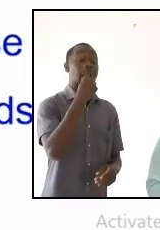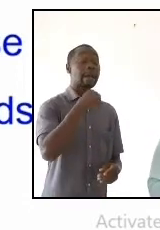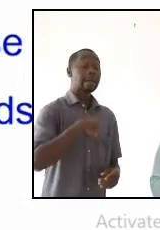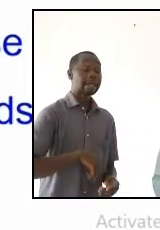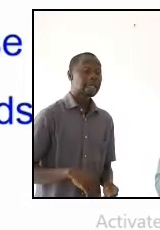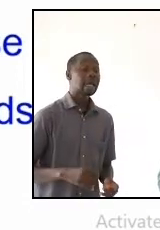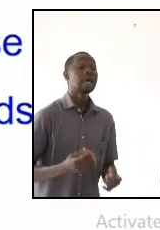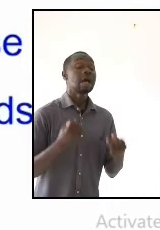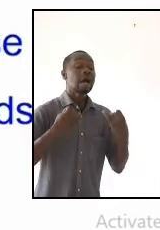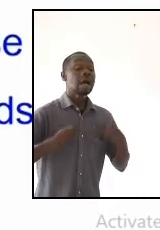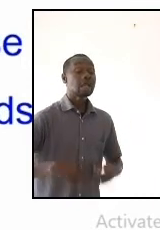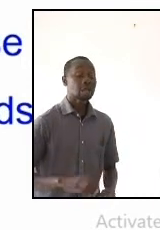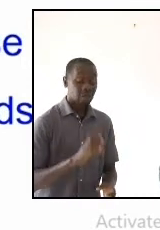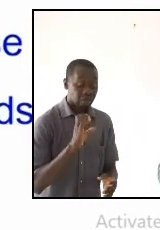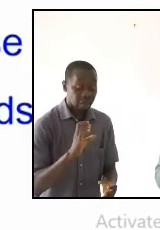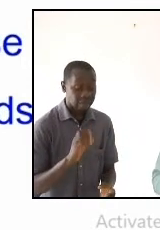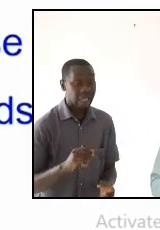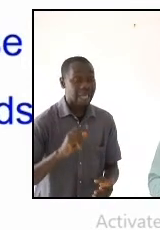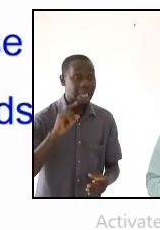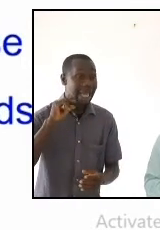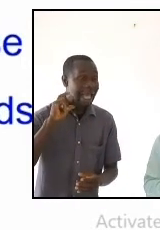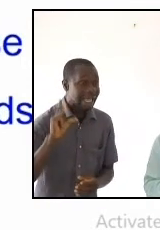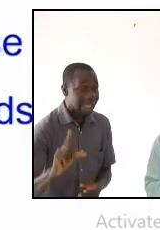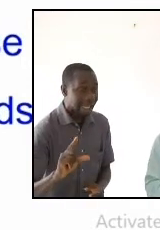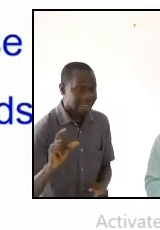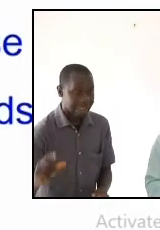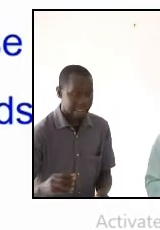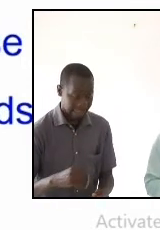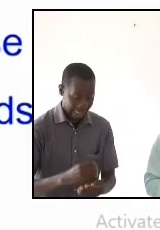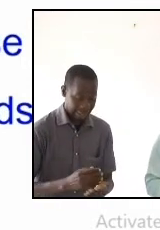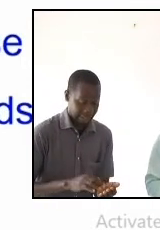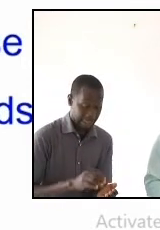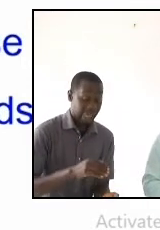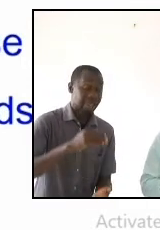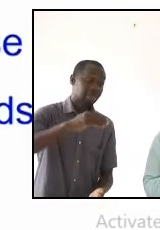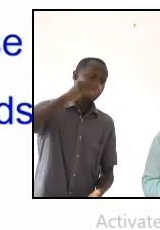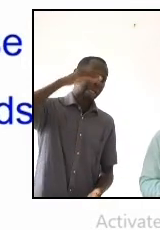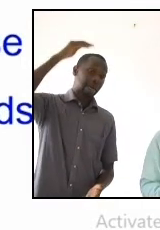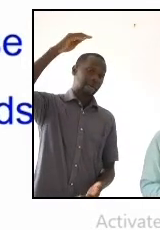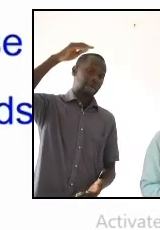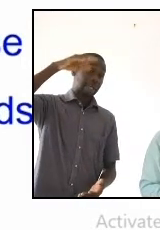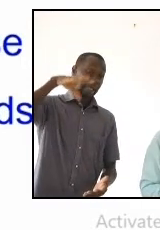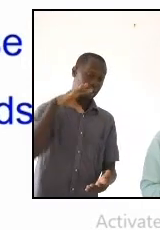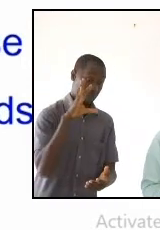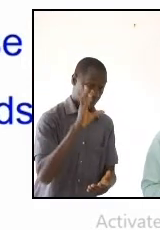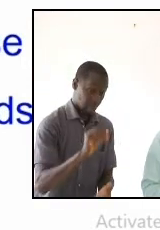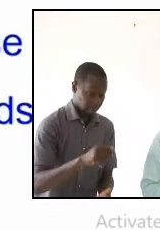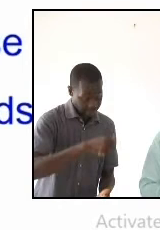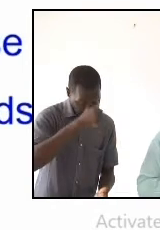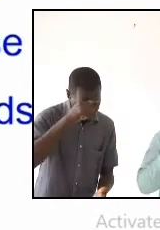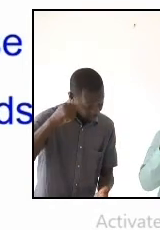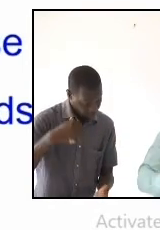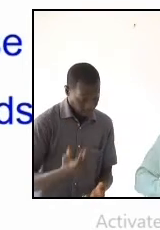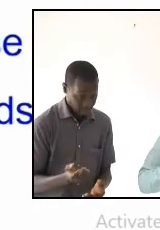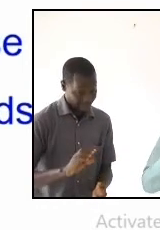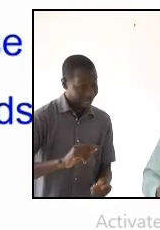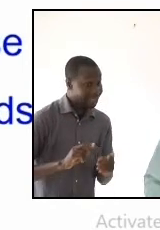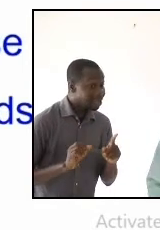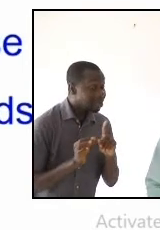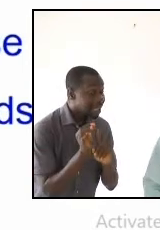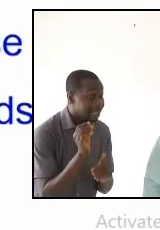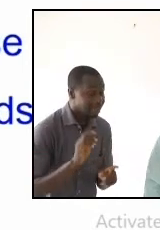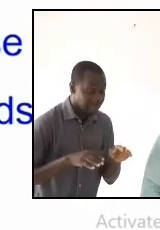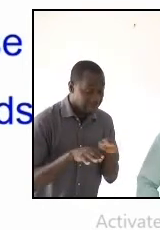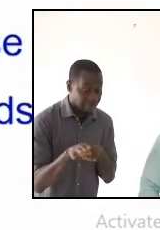lot of chemicals that we call lactic acid is built up. This is why when you do this type of work, especially if you've not been